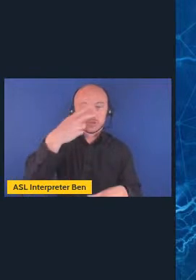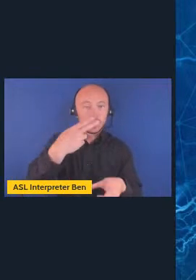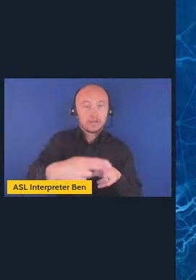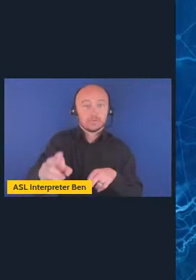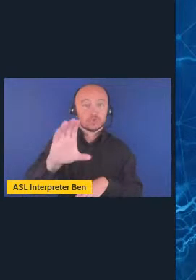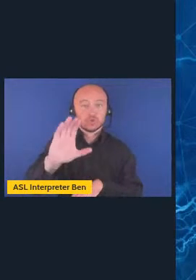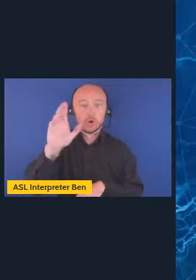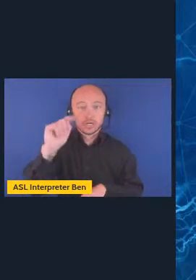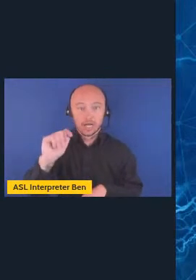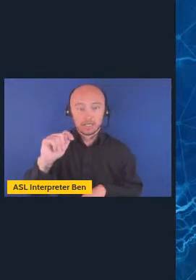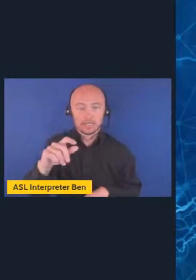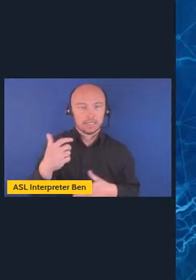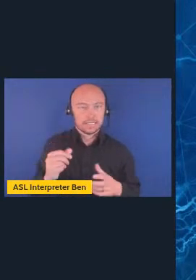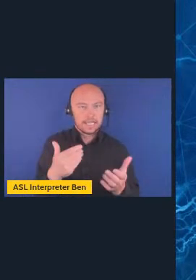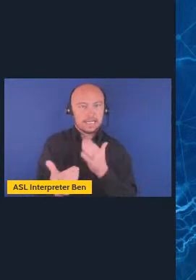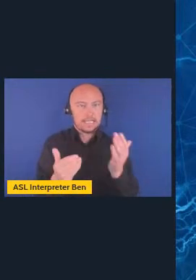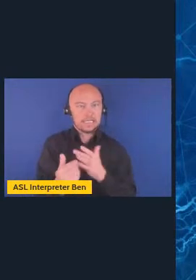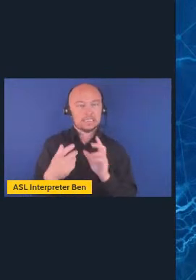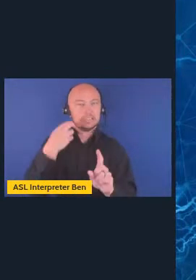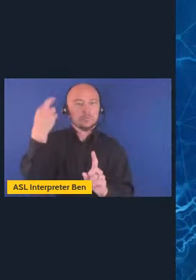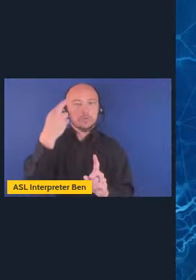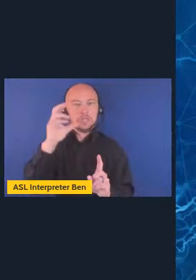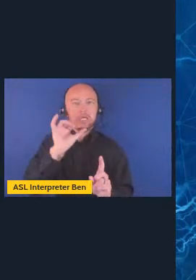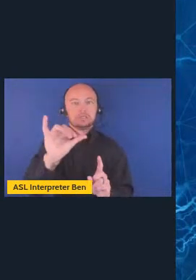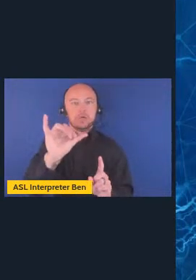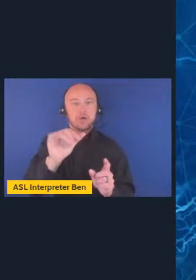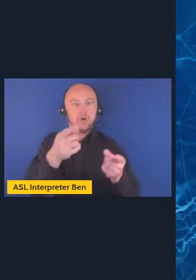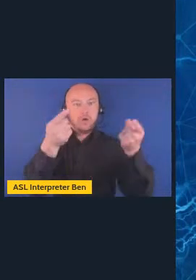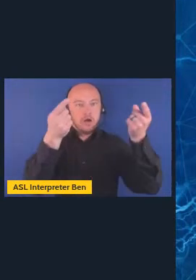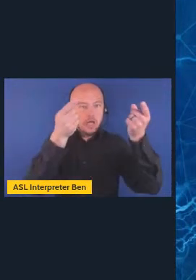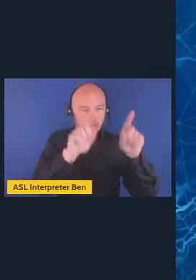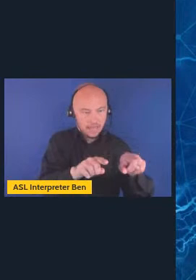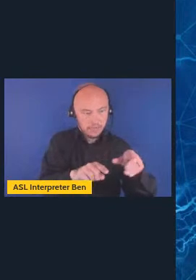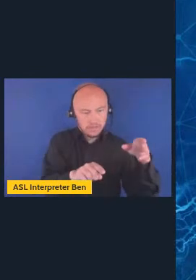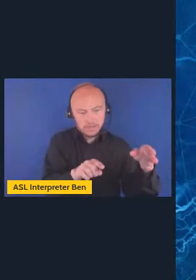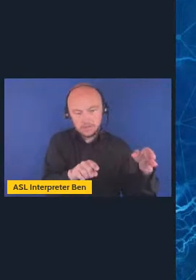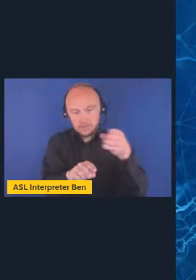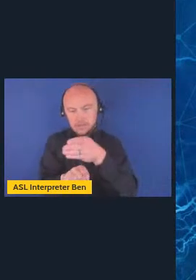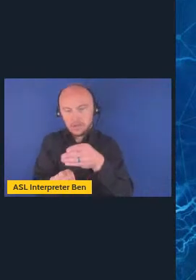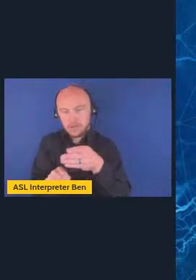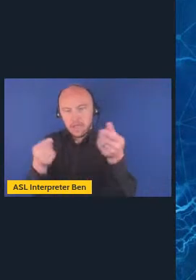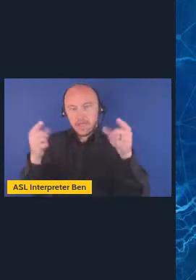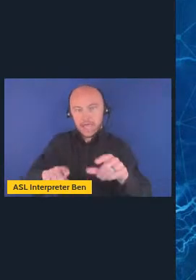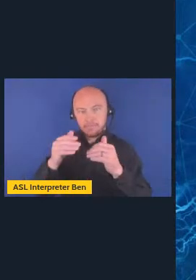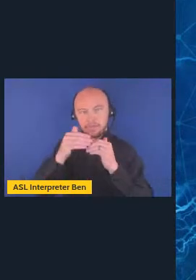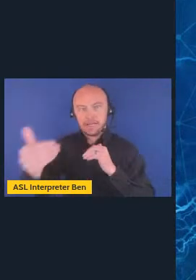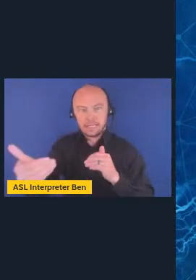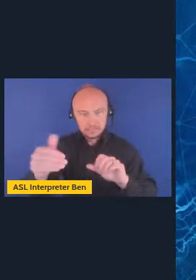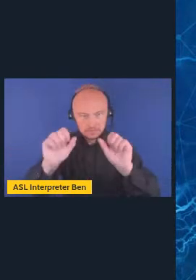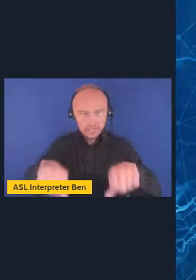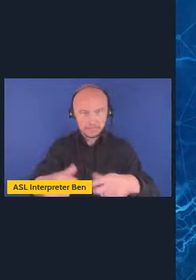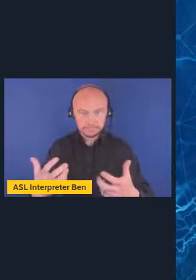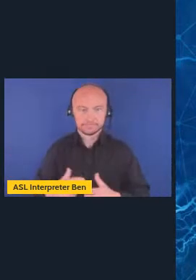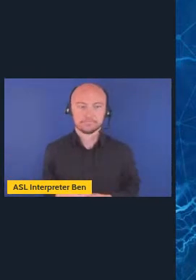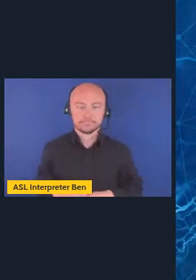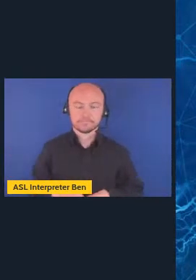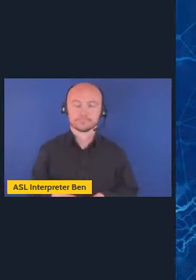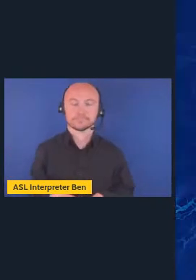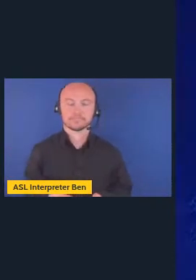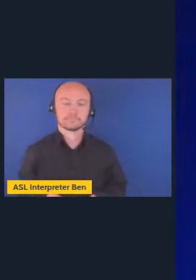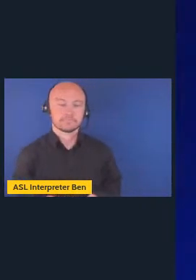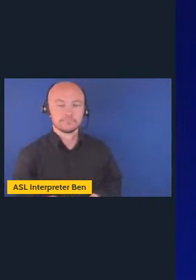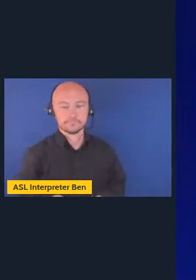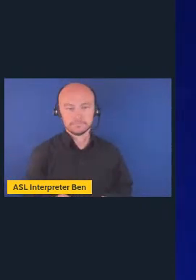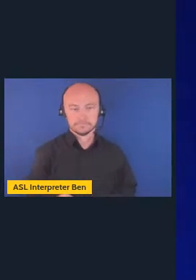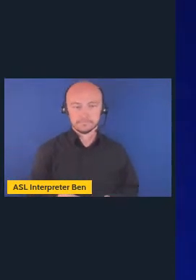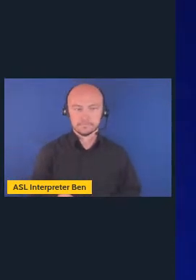your brain to quickly realize what is happening and what is going to happen next. In fact,